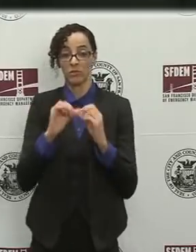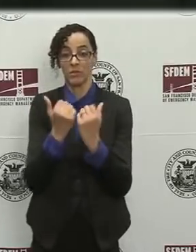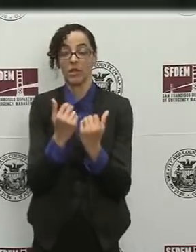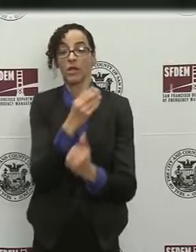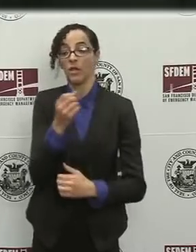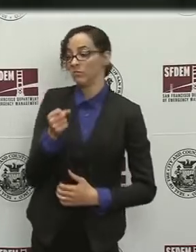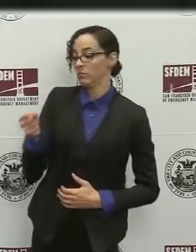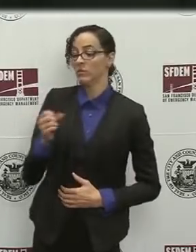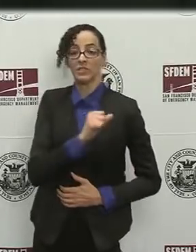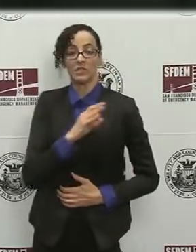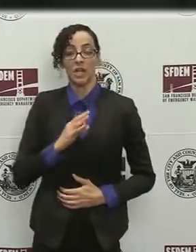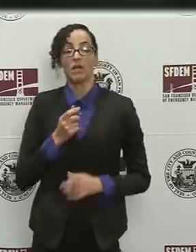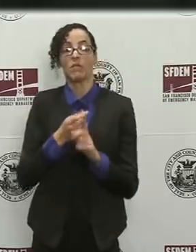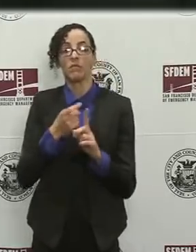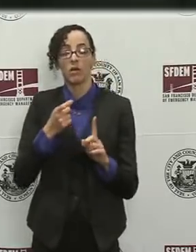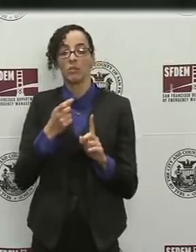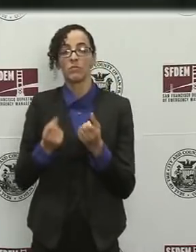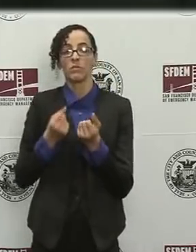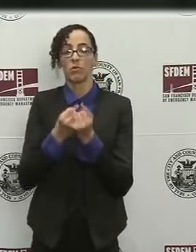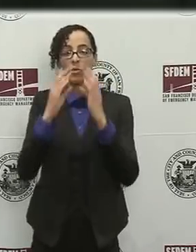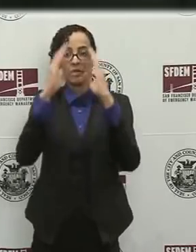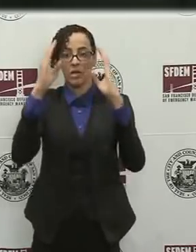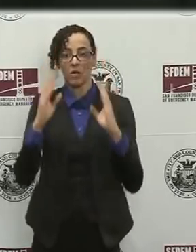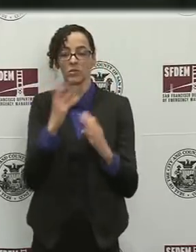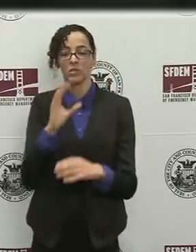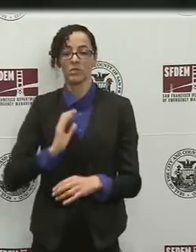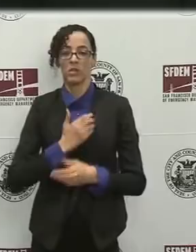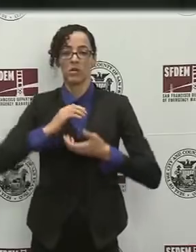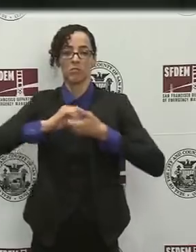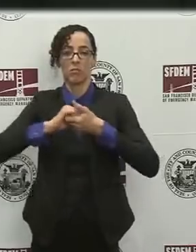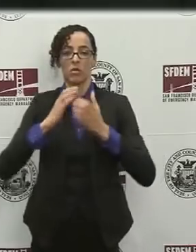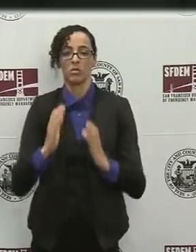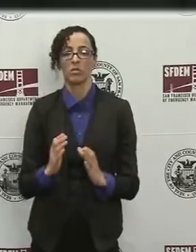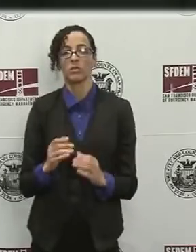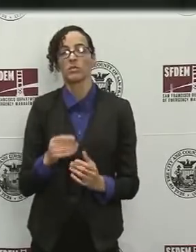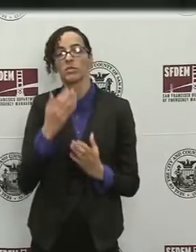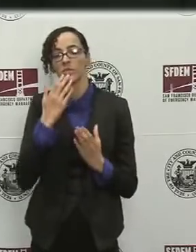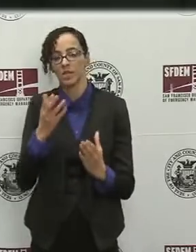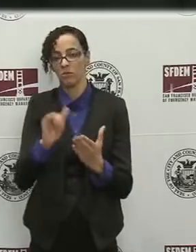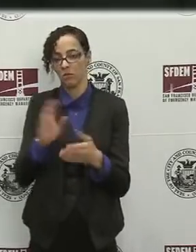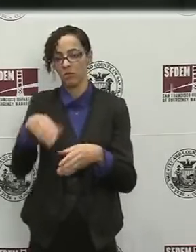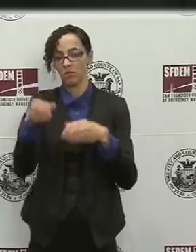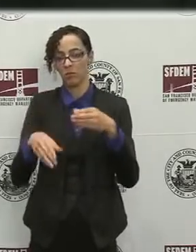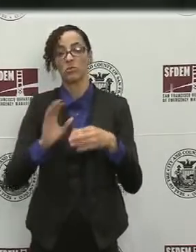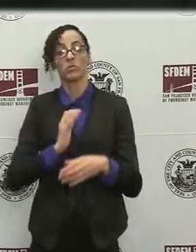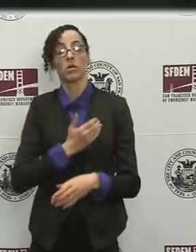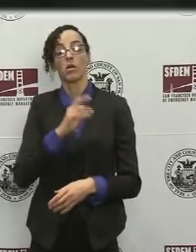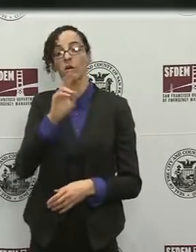Supportive Housing and our partners. Thank you. That concludes our press conference.